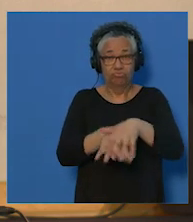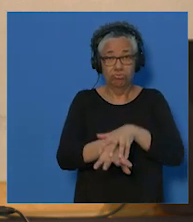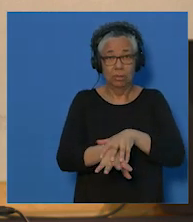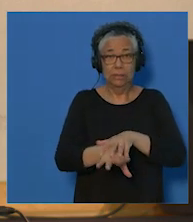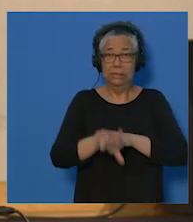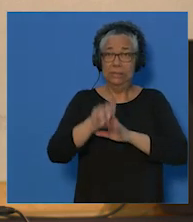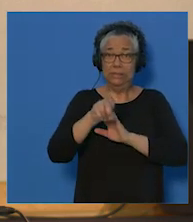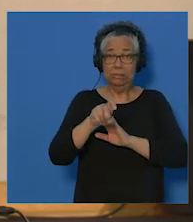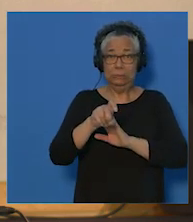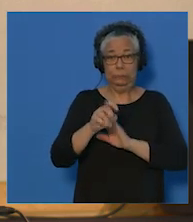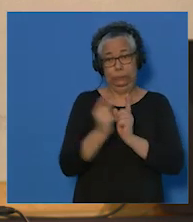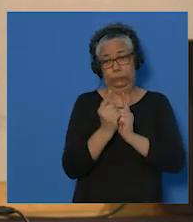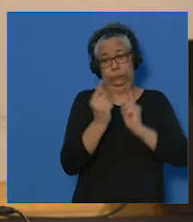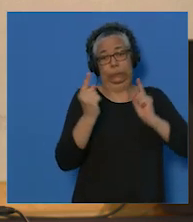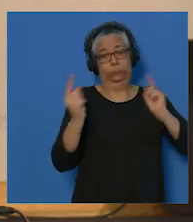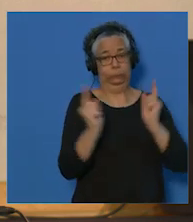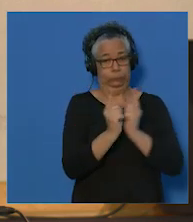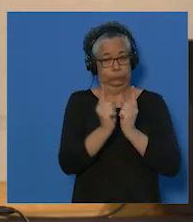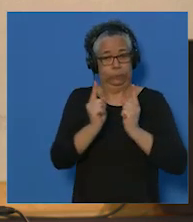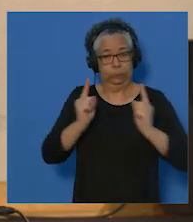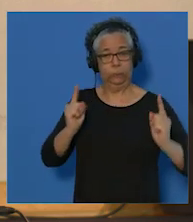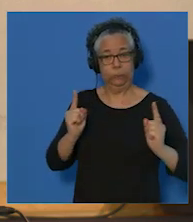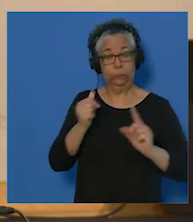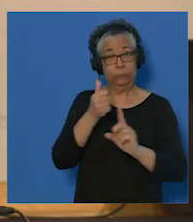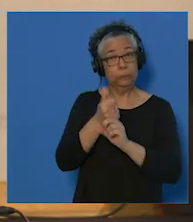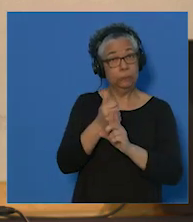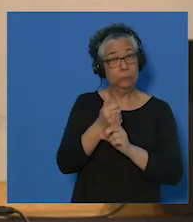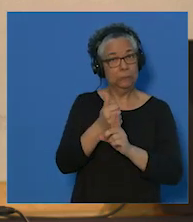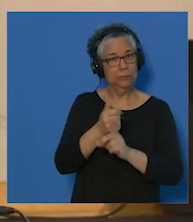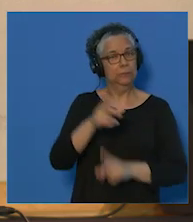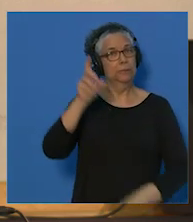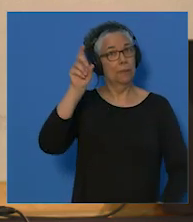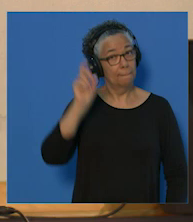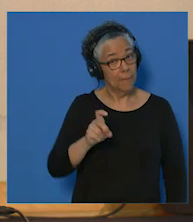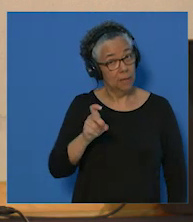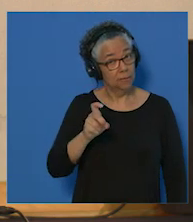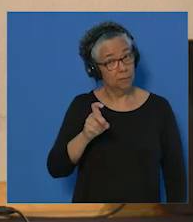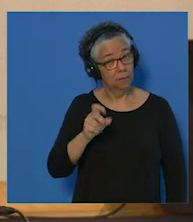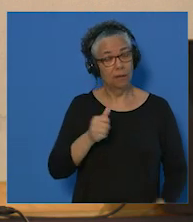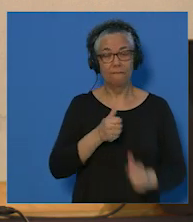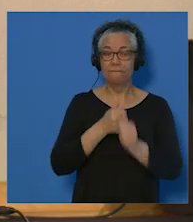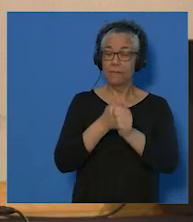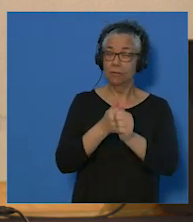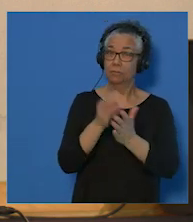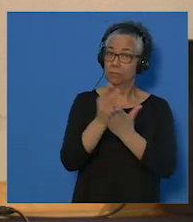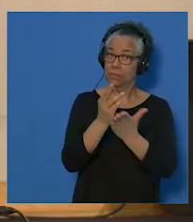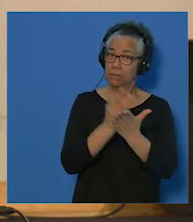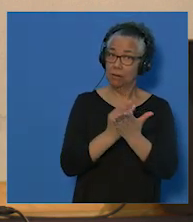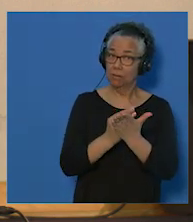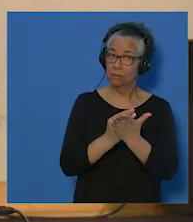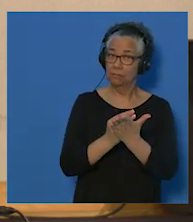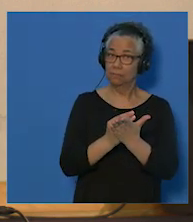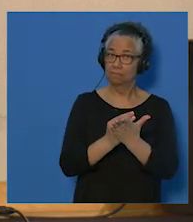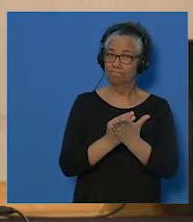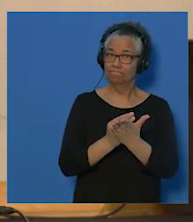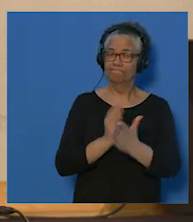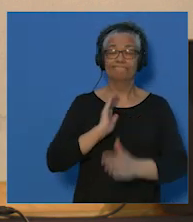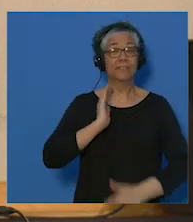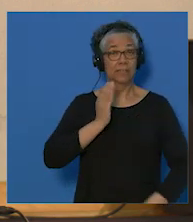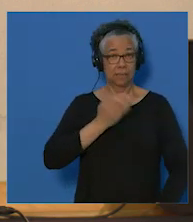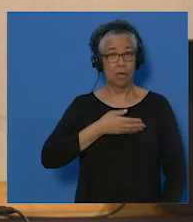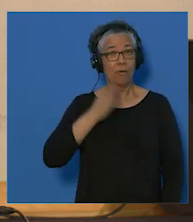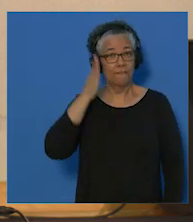need to socially distance yourself, you must follow these guidelines. It is our